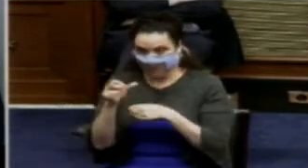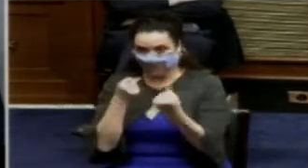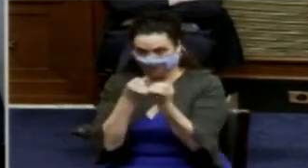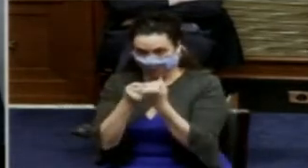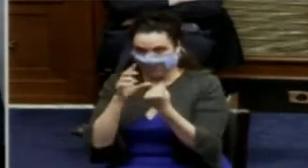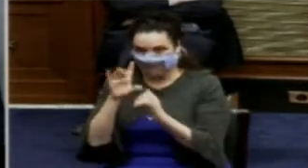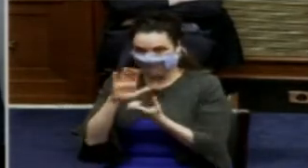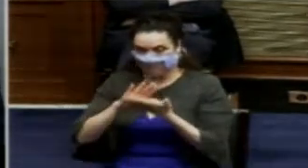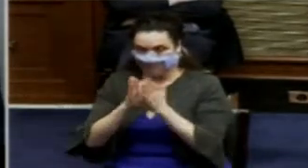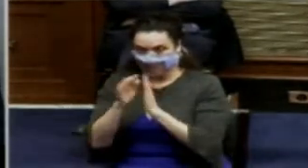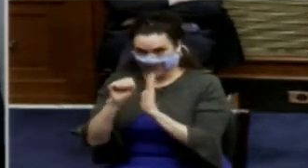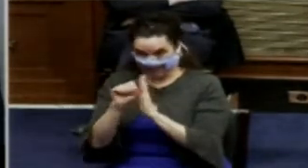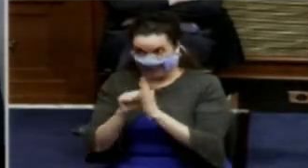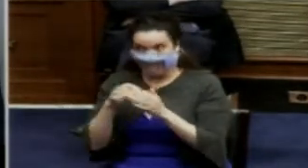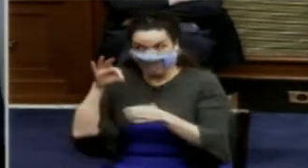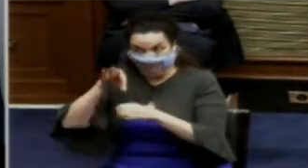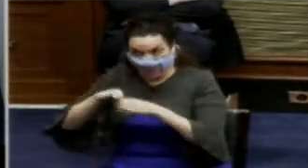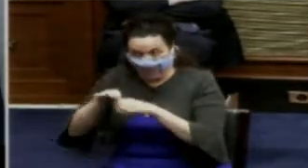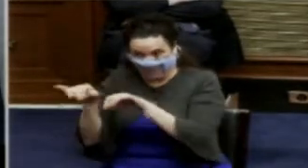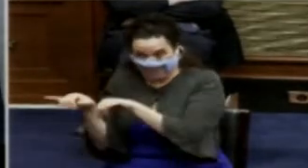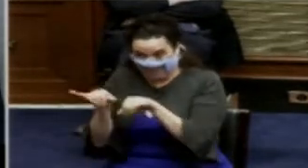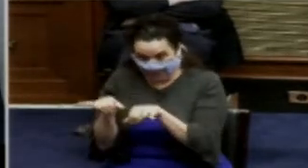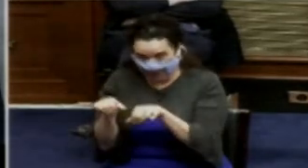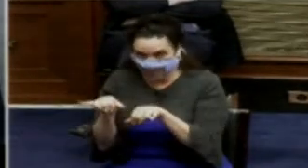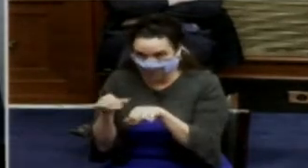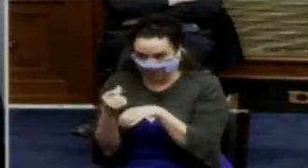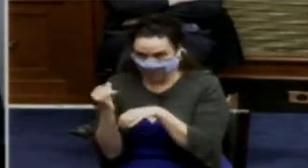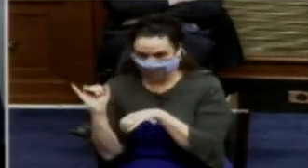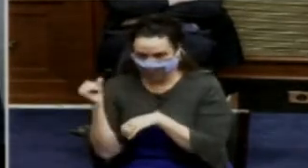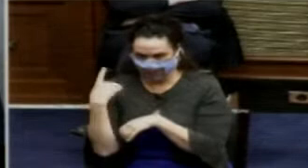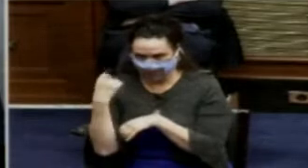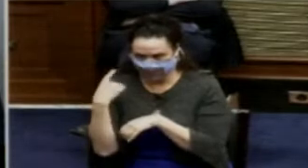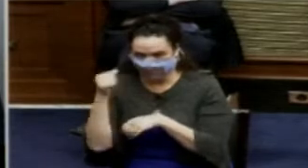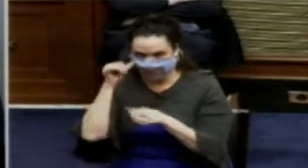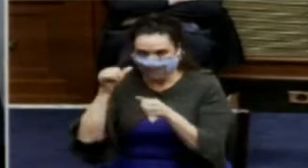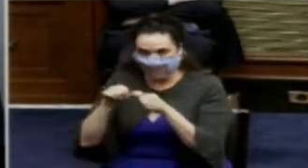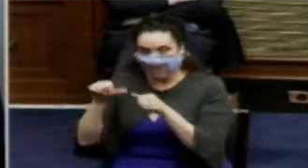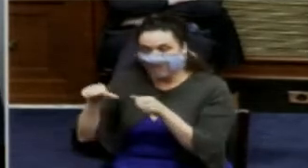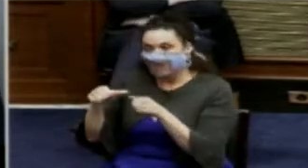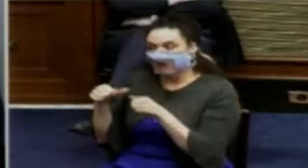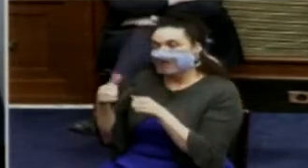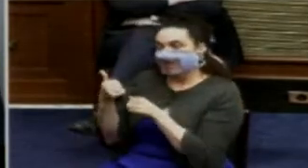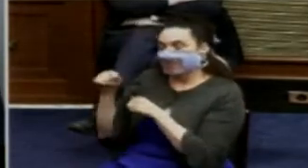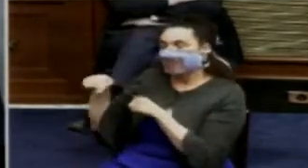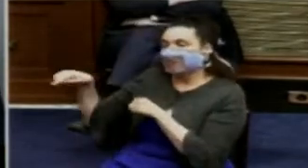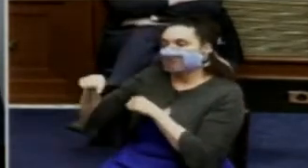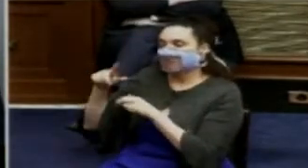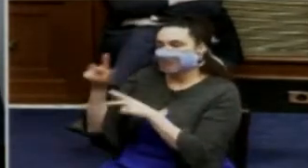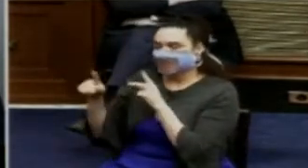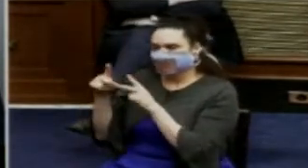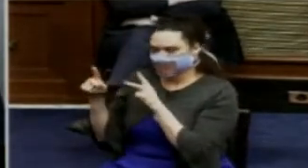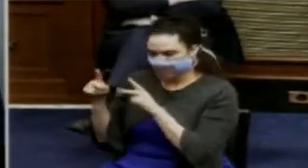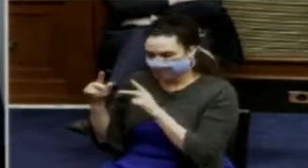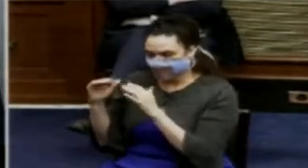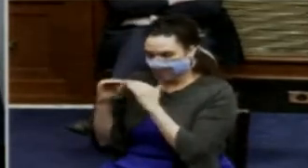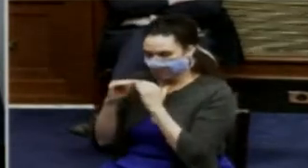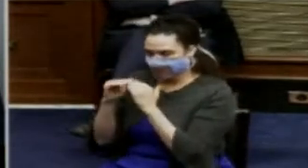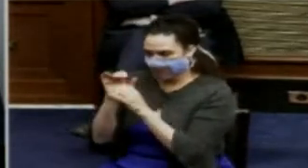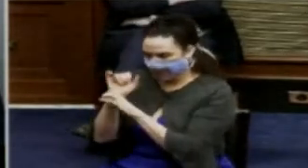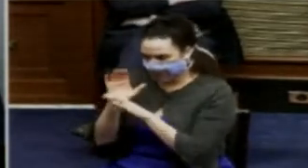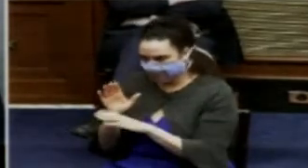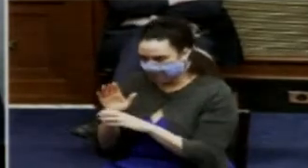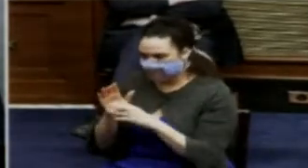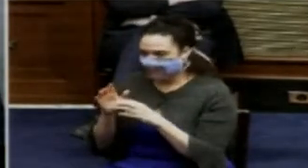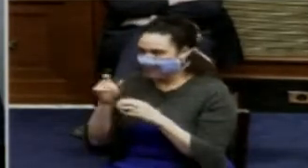the same way. And I remember the argument then from my colleagues on the other side of the aisle. It was not, this is a power grab,